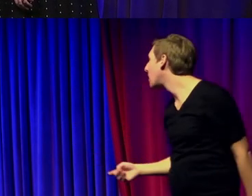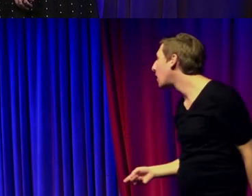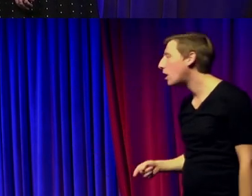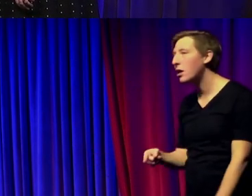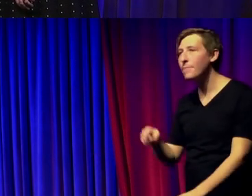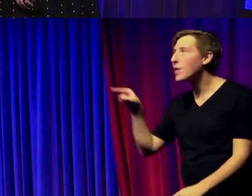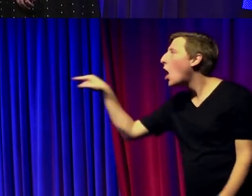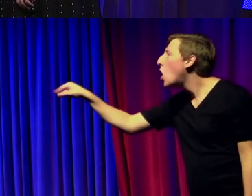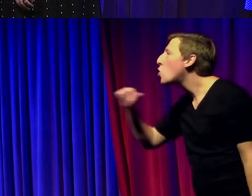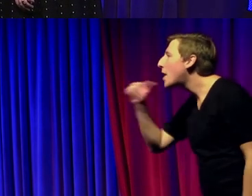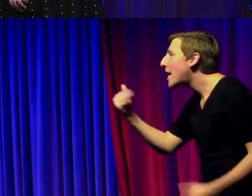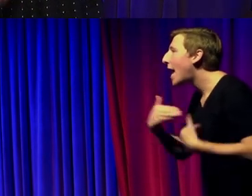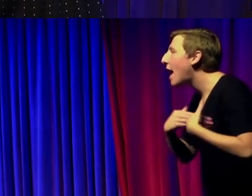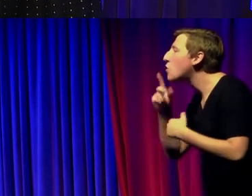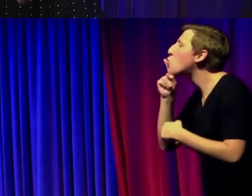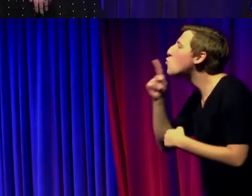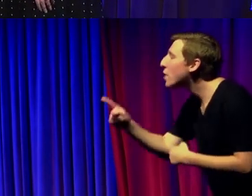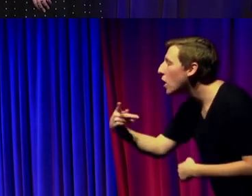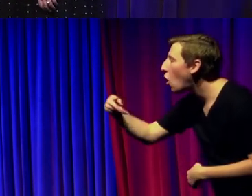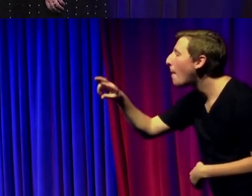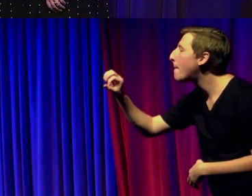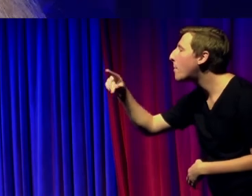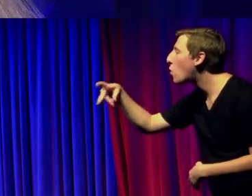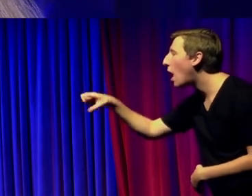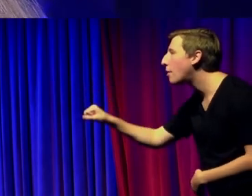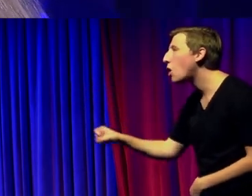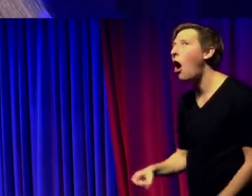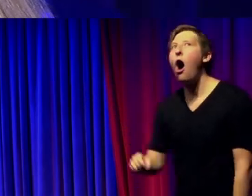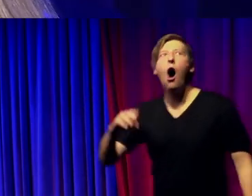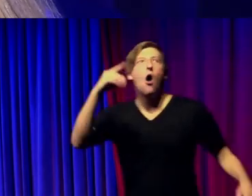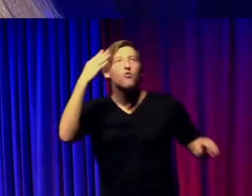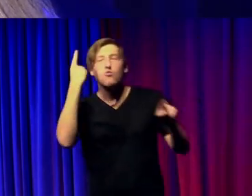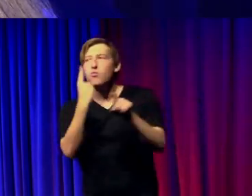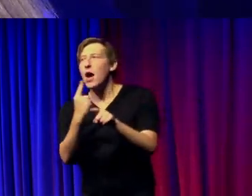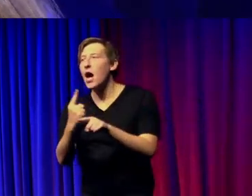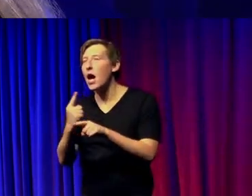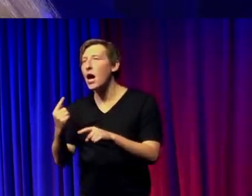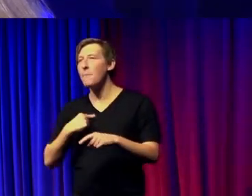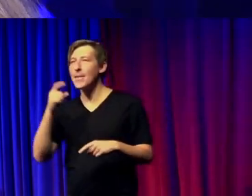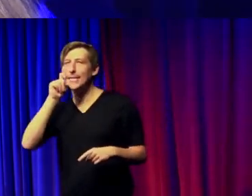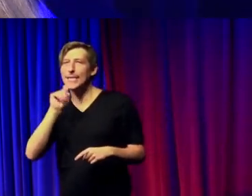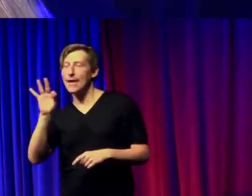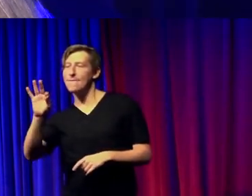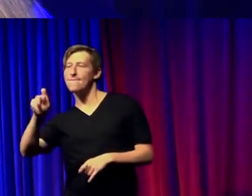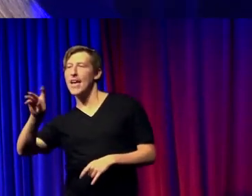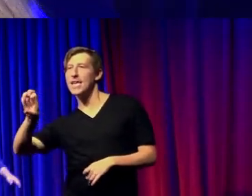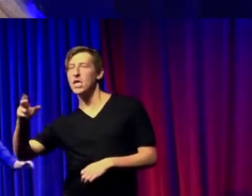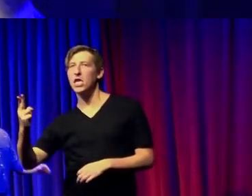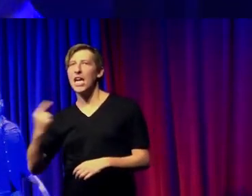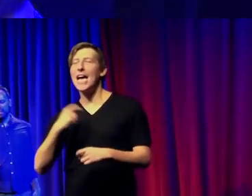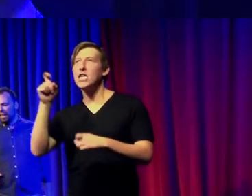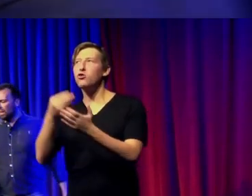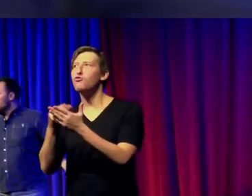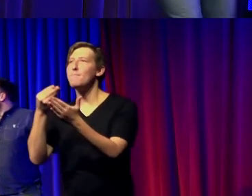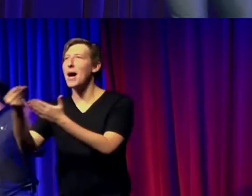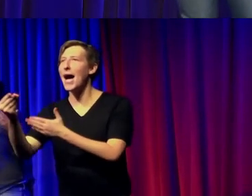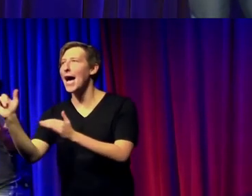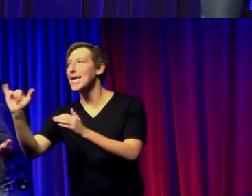We've got to get a skee ball machine. Absolutely, have one installed, make it real. I'm an